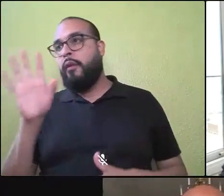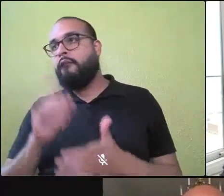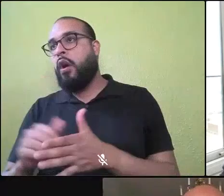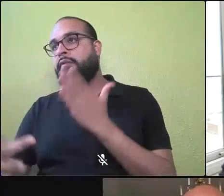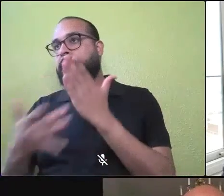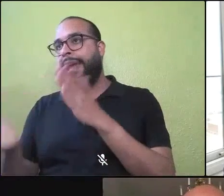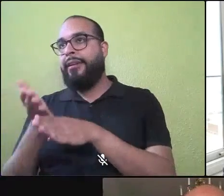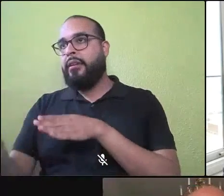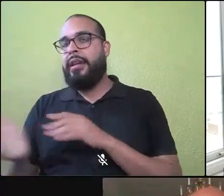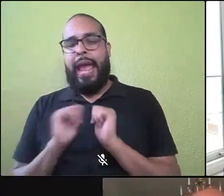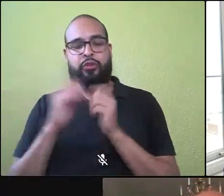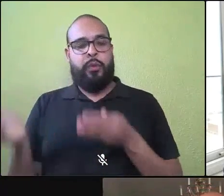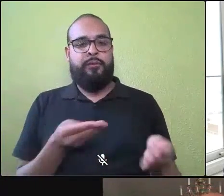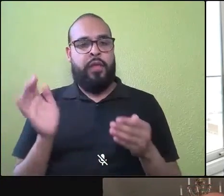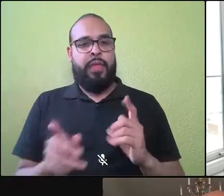Maurice, let's start with you.